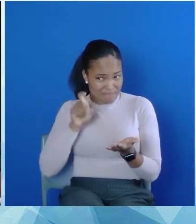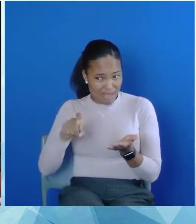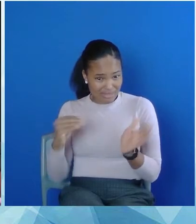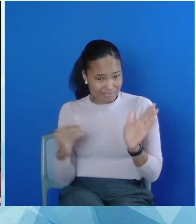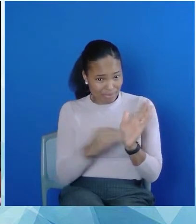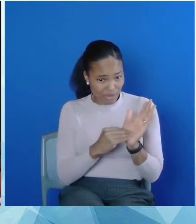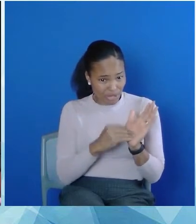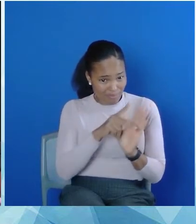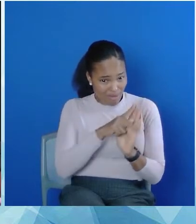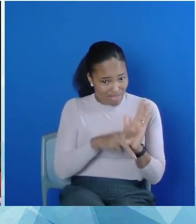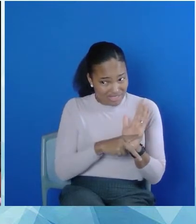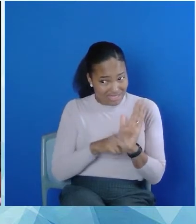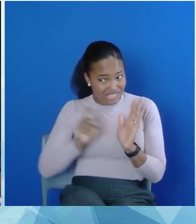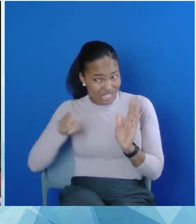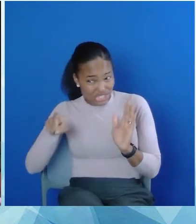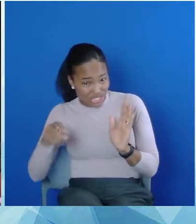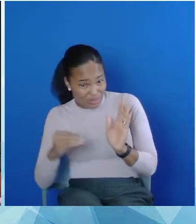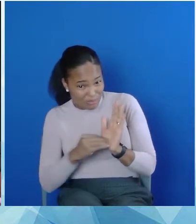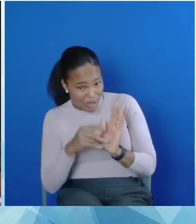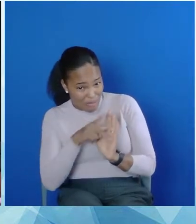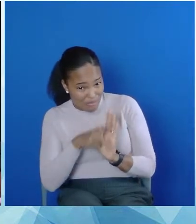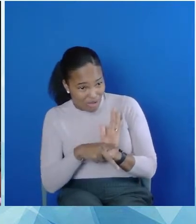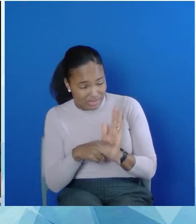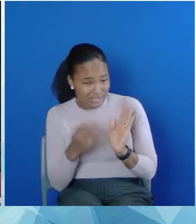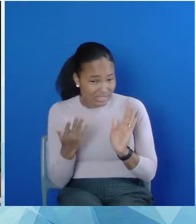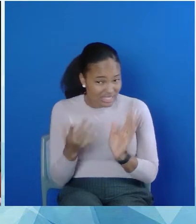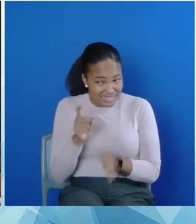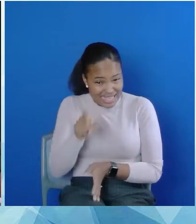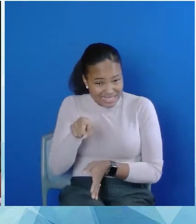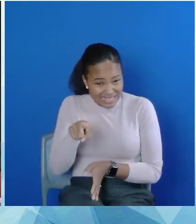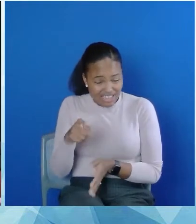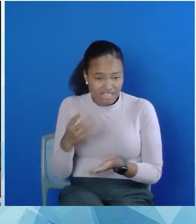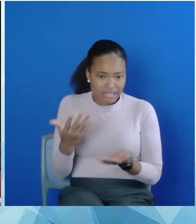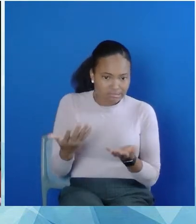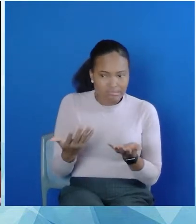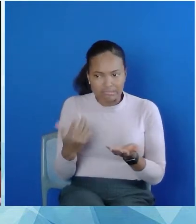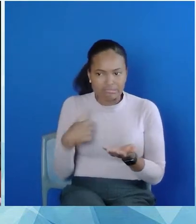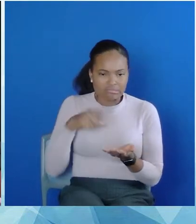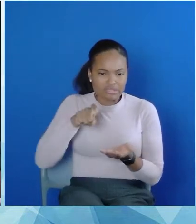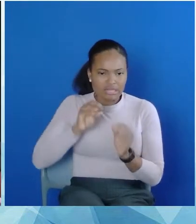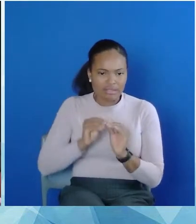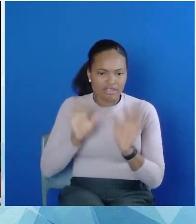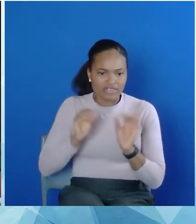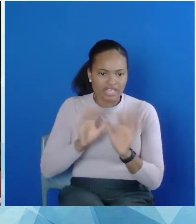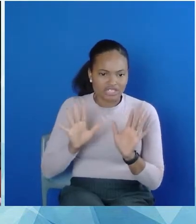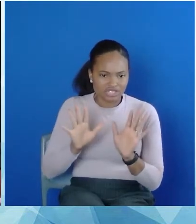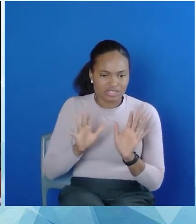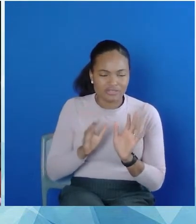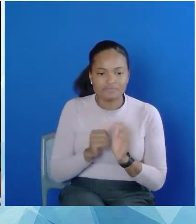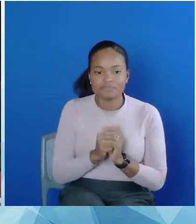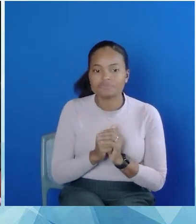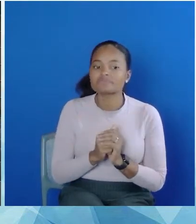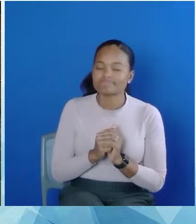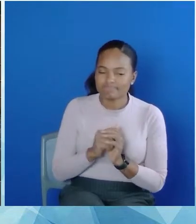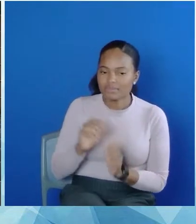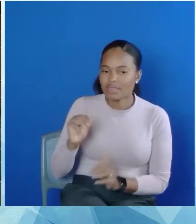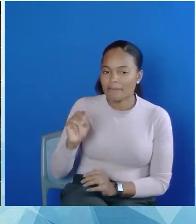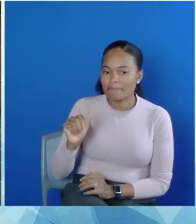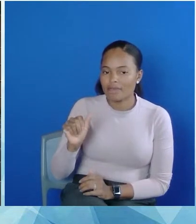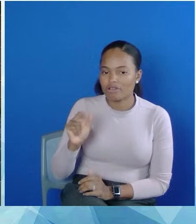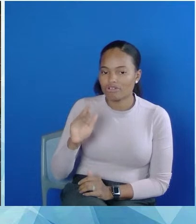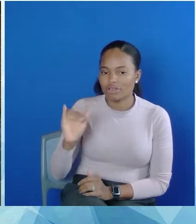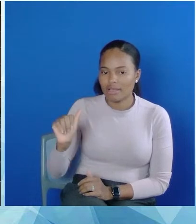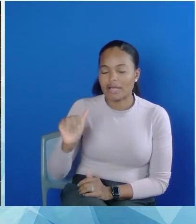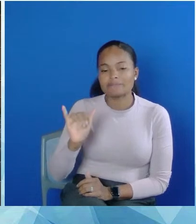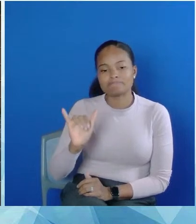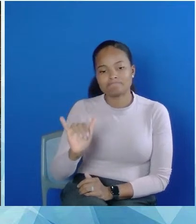we put it in policy? Is that necessary? I guess I'm looking for some clarification here. That's a really good question.